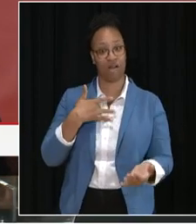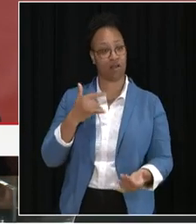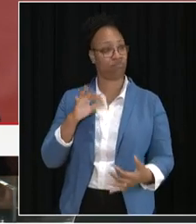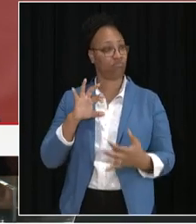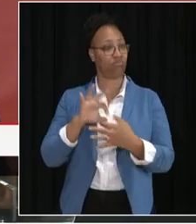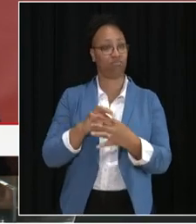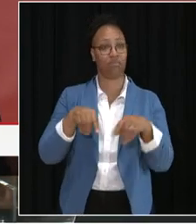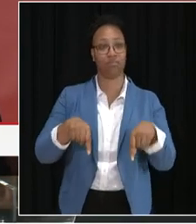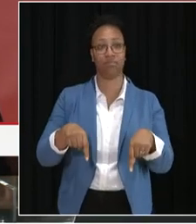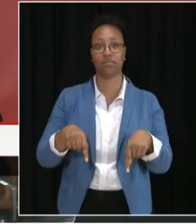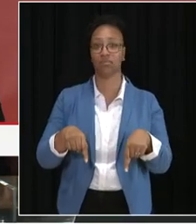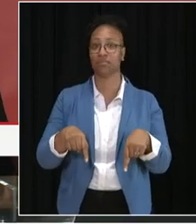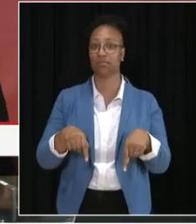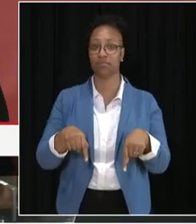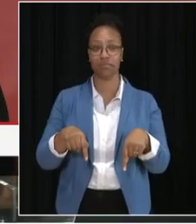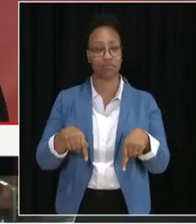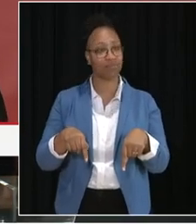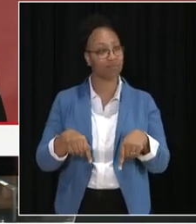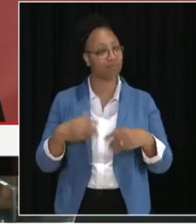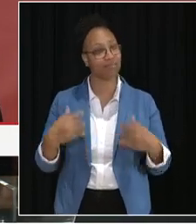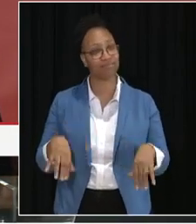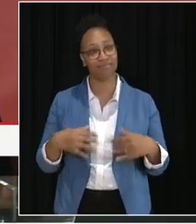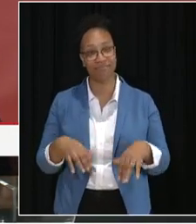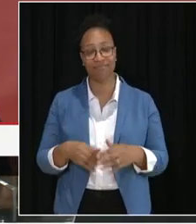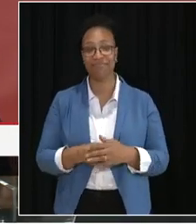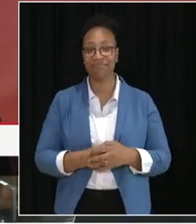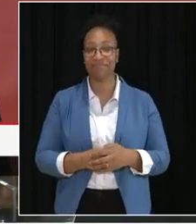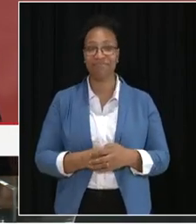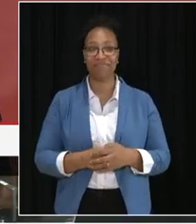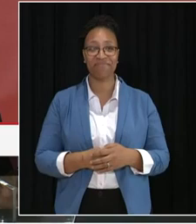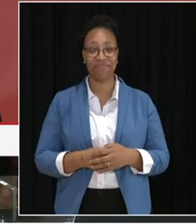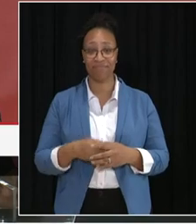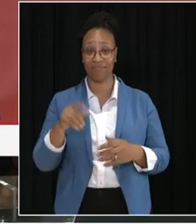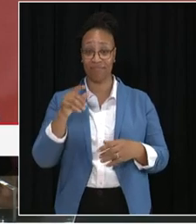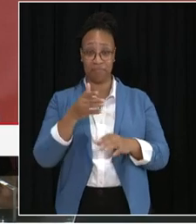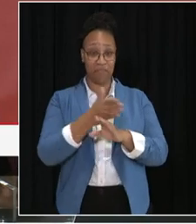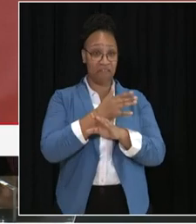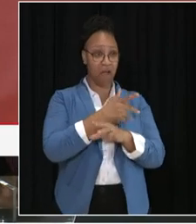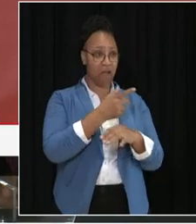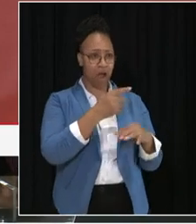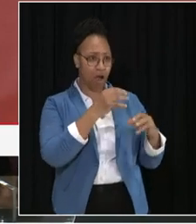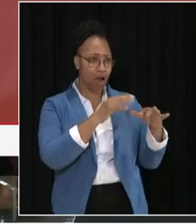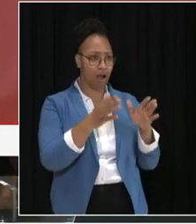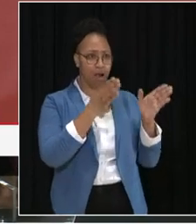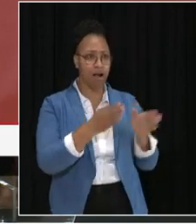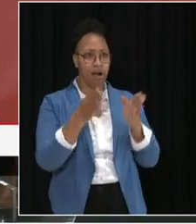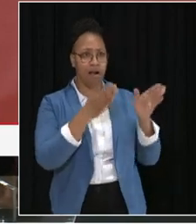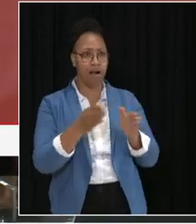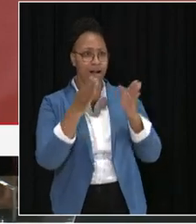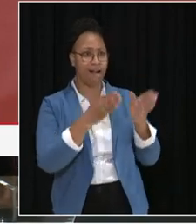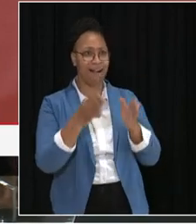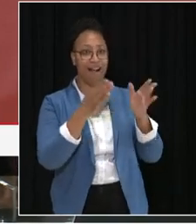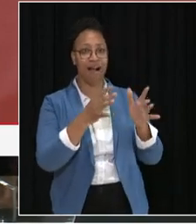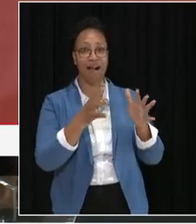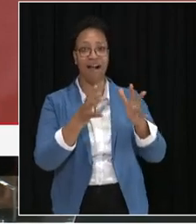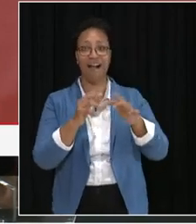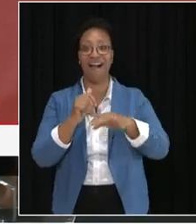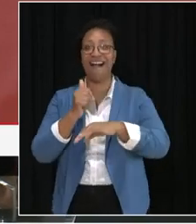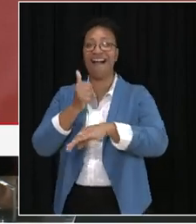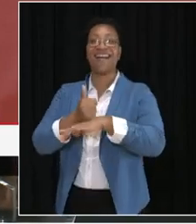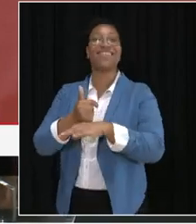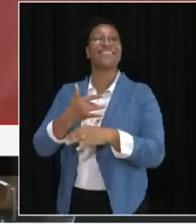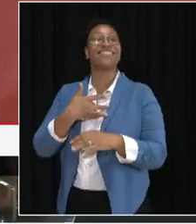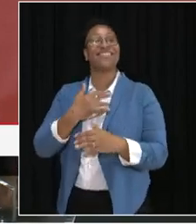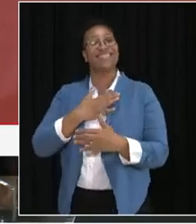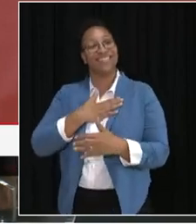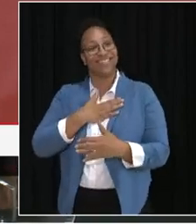call me, I'm on the way. Principal Branch, you know, used to be up the street, you came on down, and we've always been glue. And so I'm committed to excellence, especially for